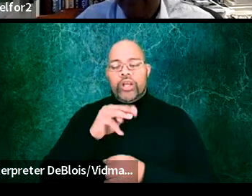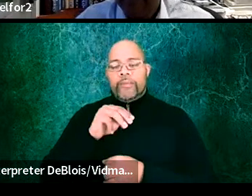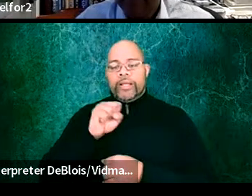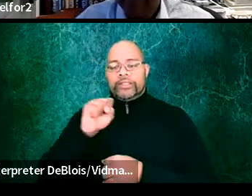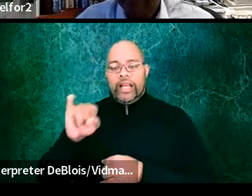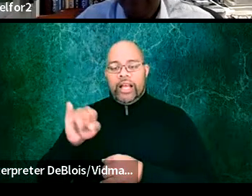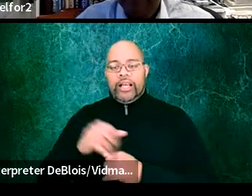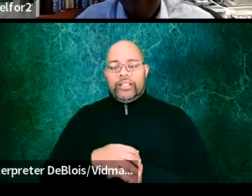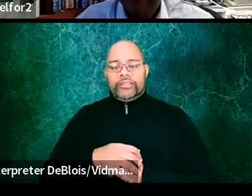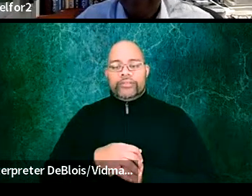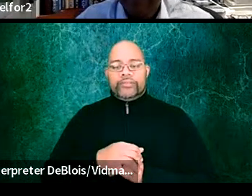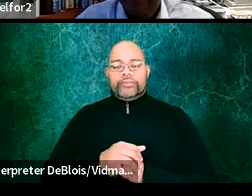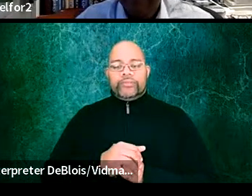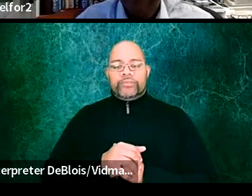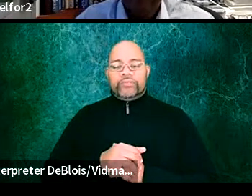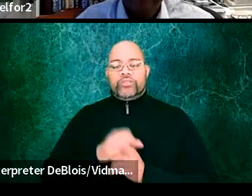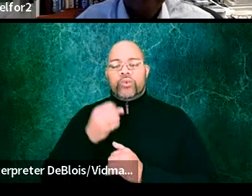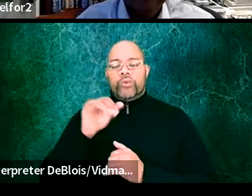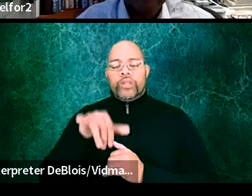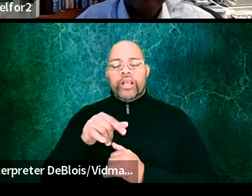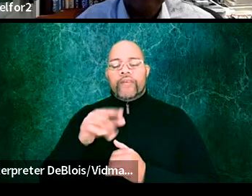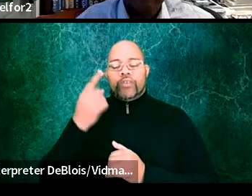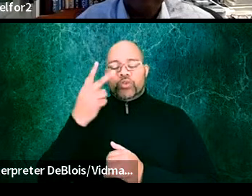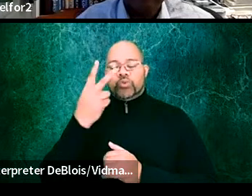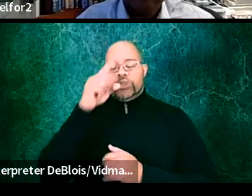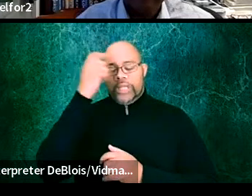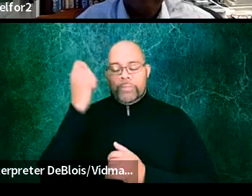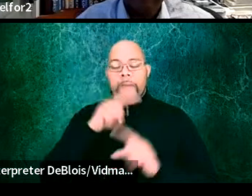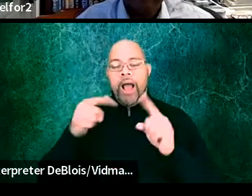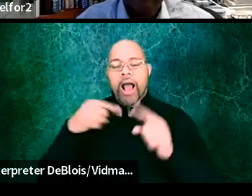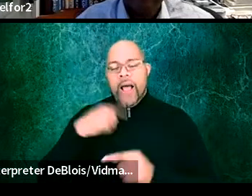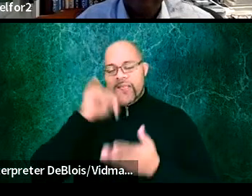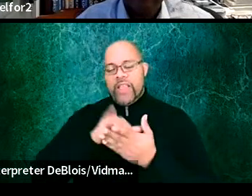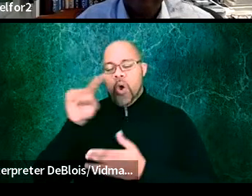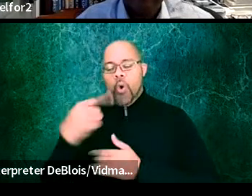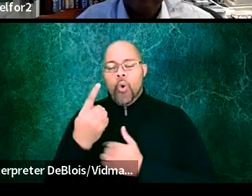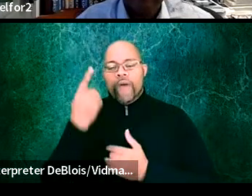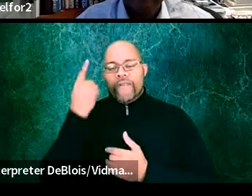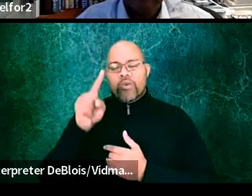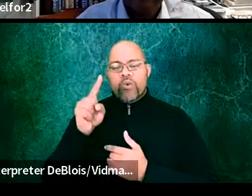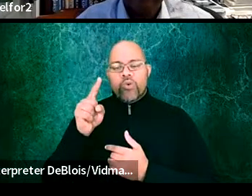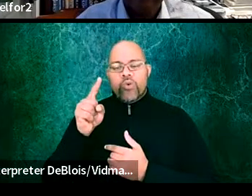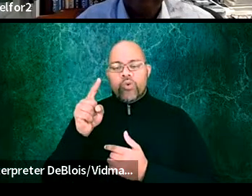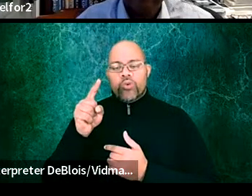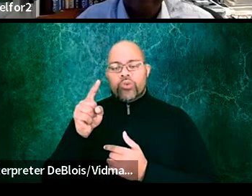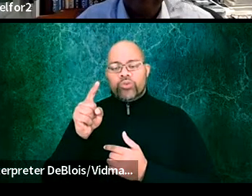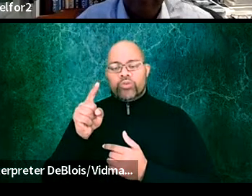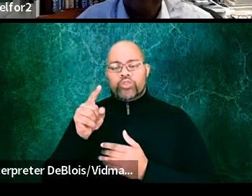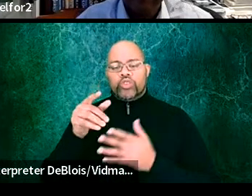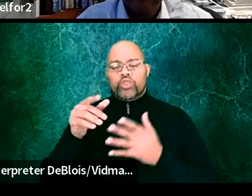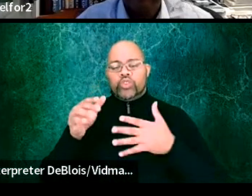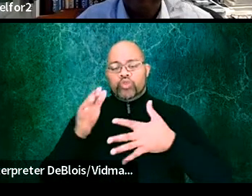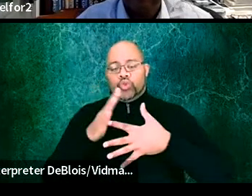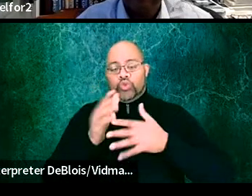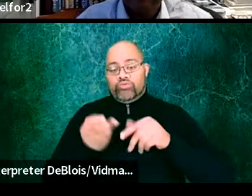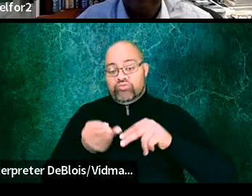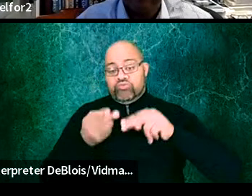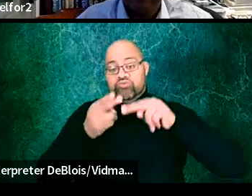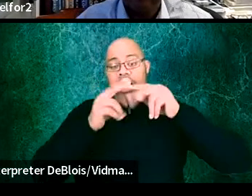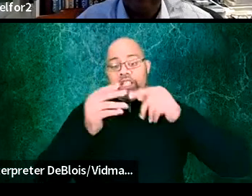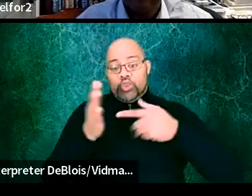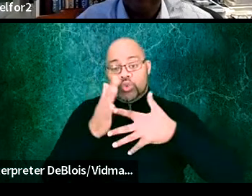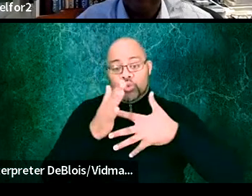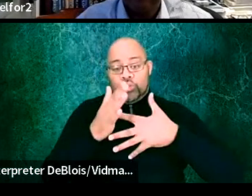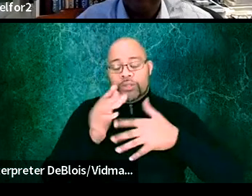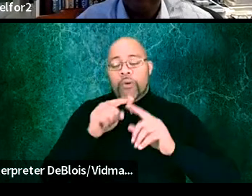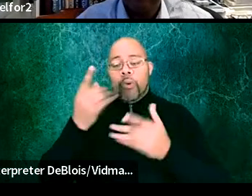MSIs. And so it does go for 2 summers, but I think it's only for rising juniors, I think. But then one